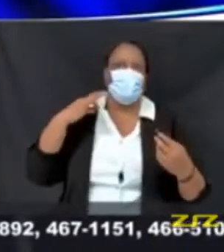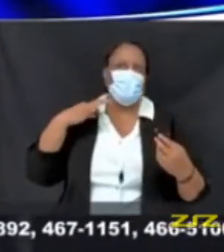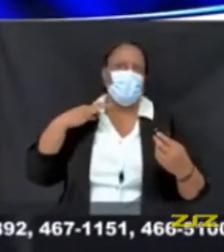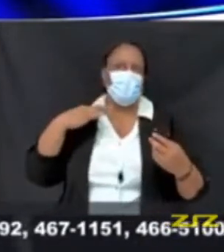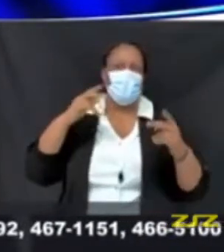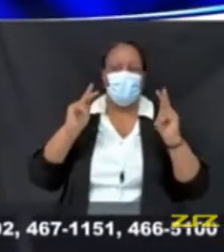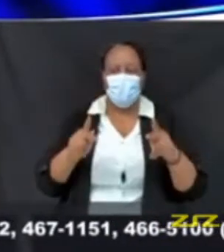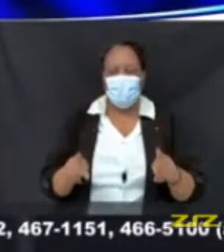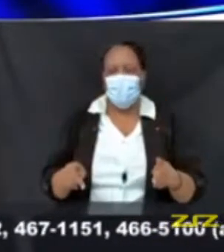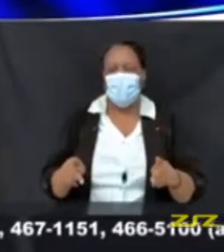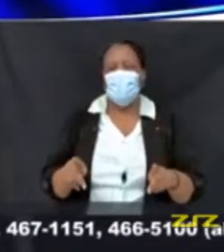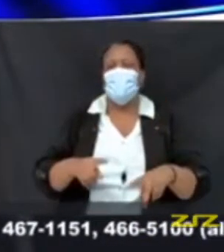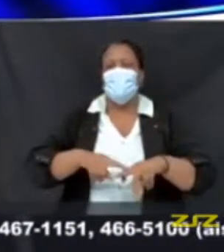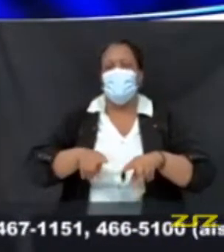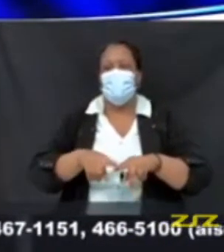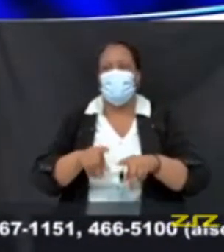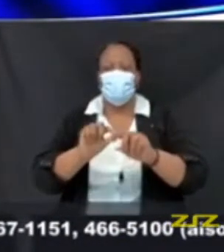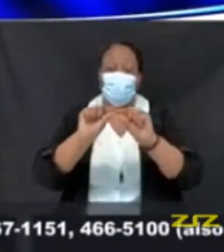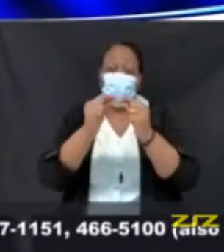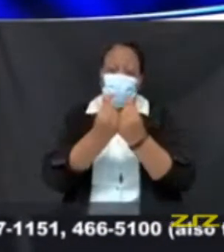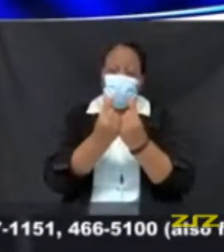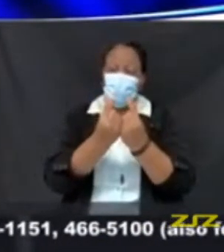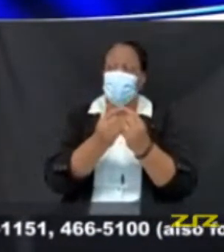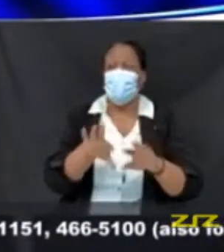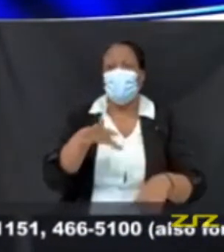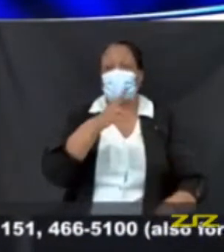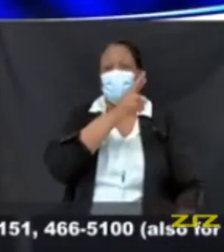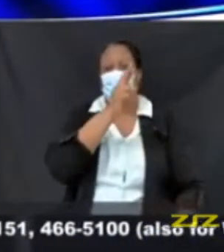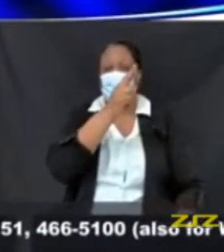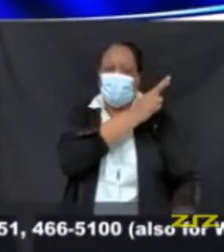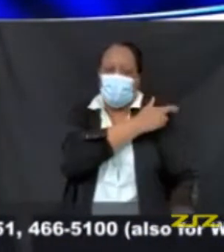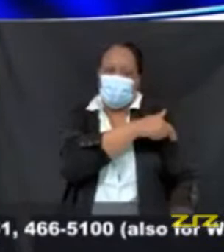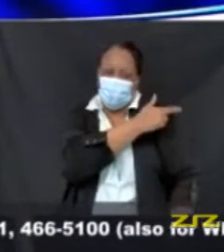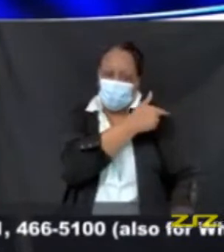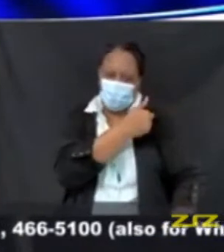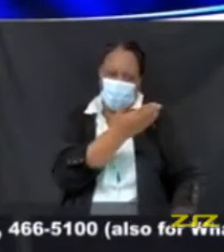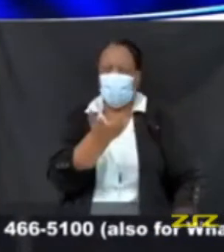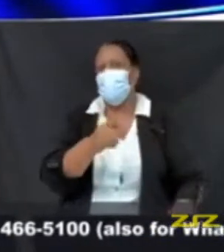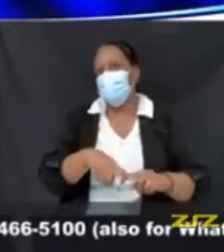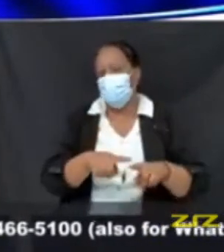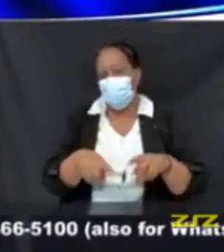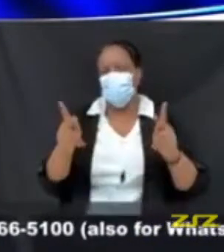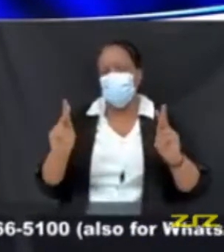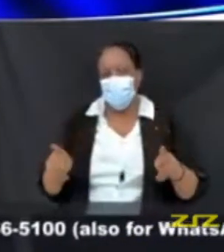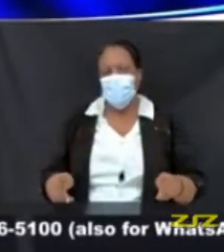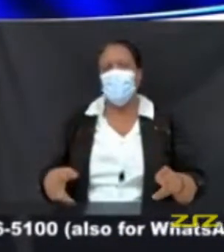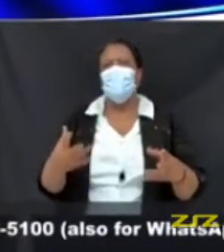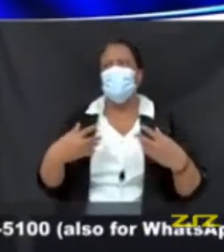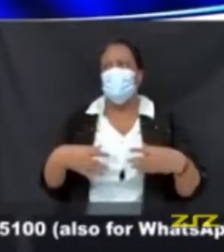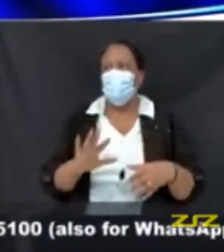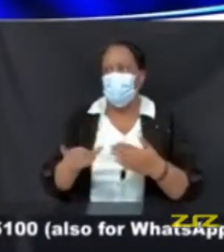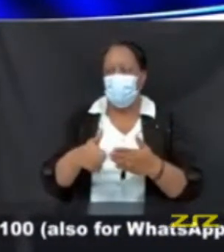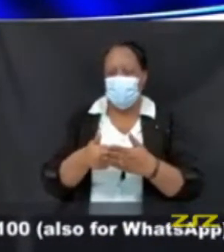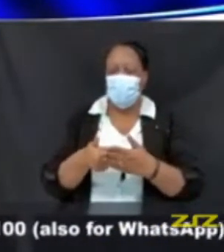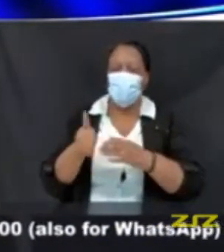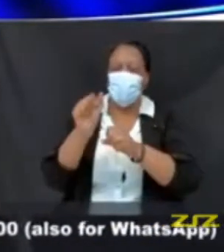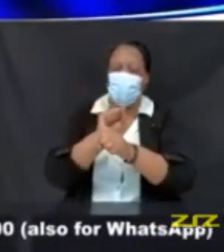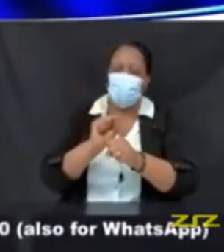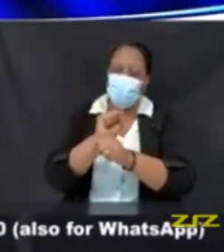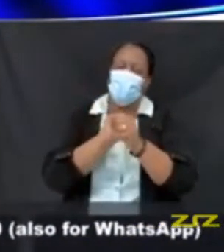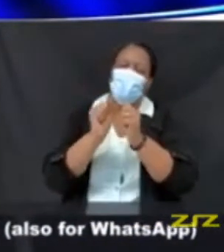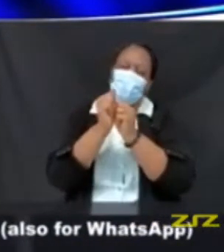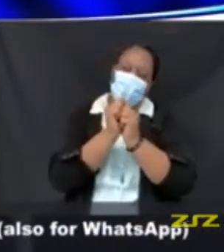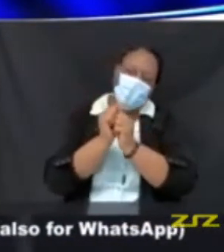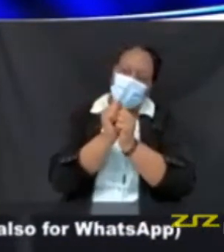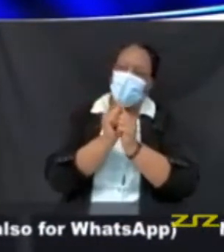and non-governmental agency partners such as the Red Cross. The management and staff of NEMA wish to use this special